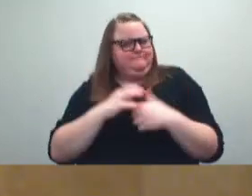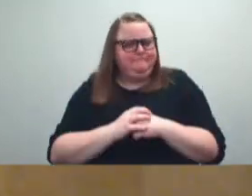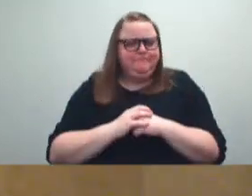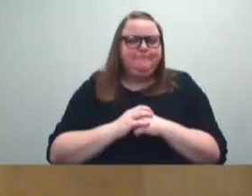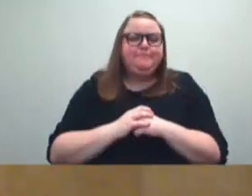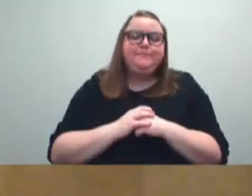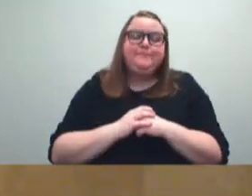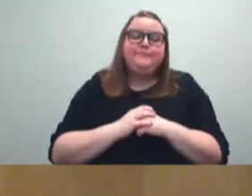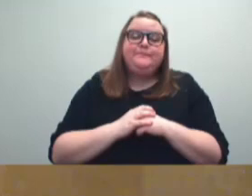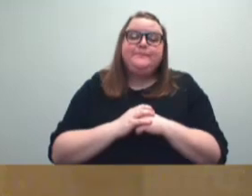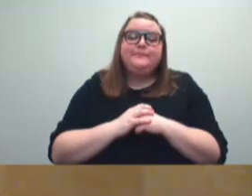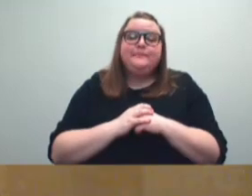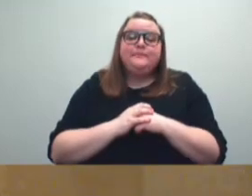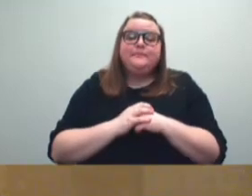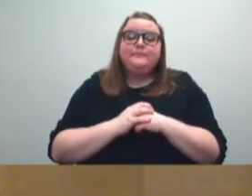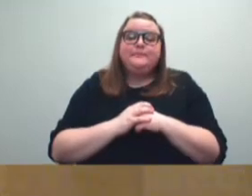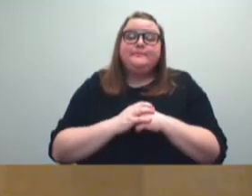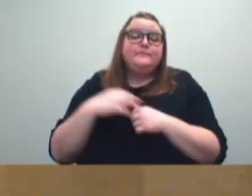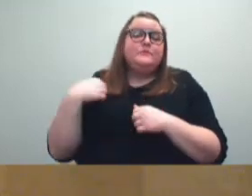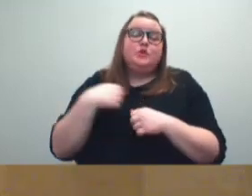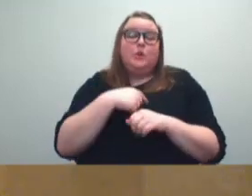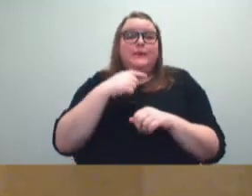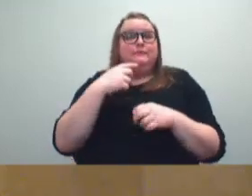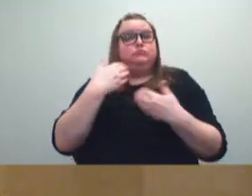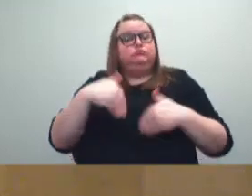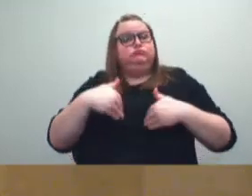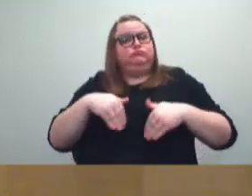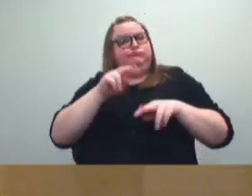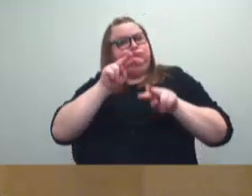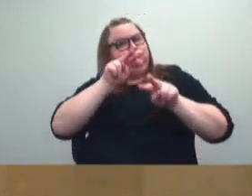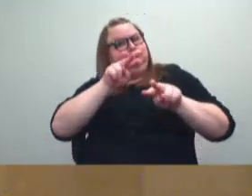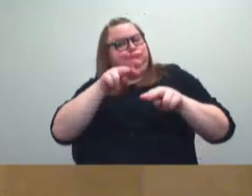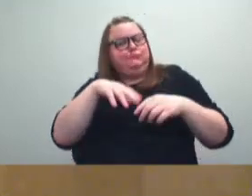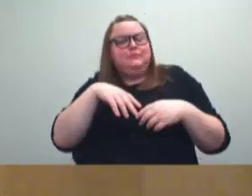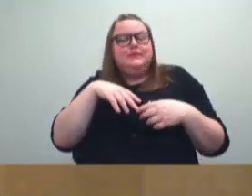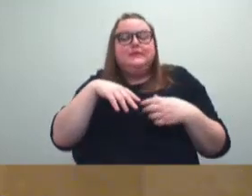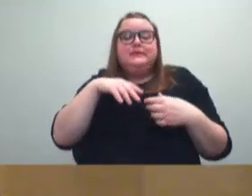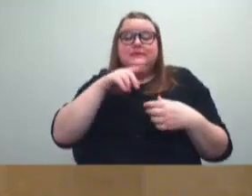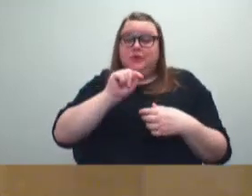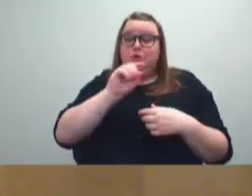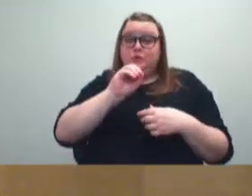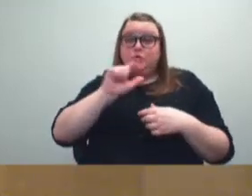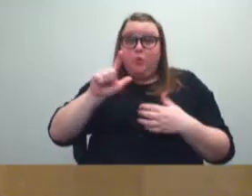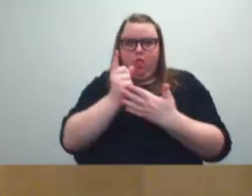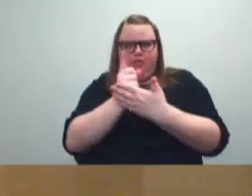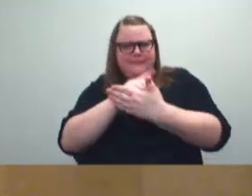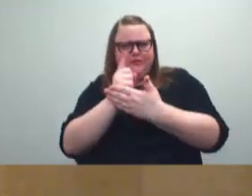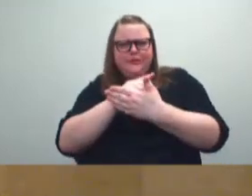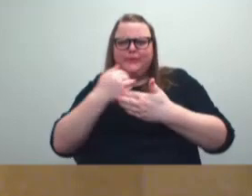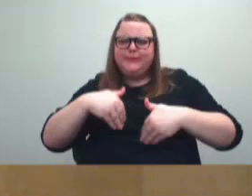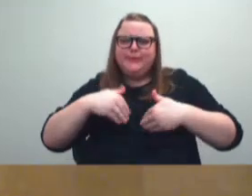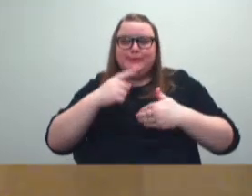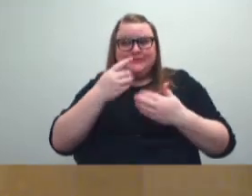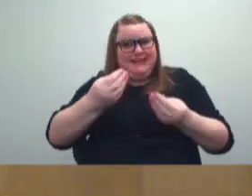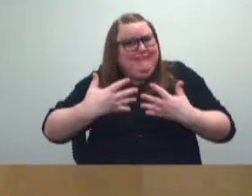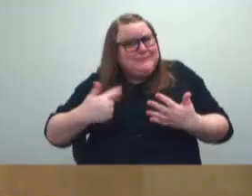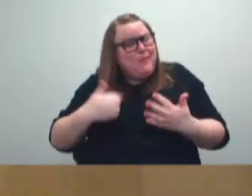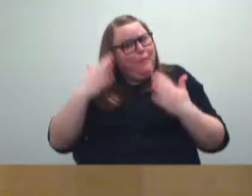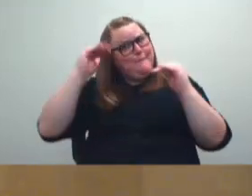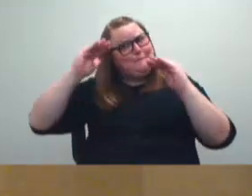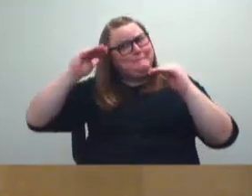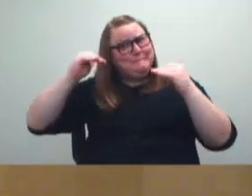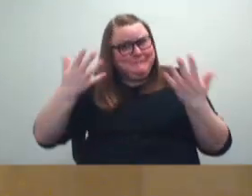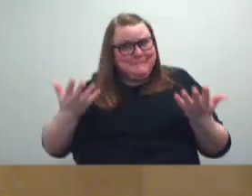look forward, this tool, I would call it a tool of hope. And the reason I say that is because I know even personally in my own